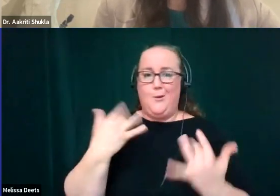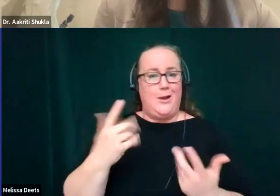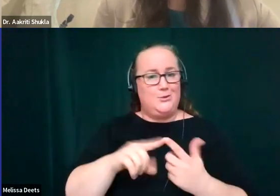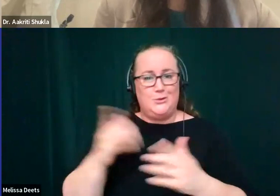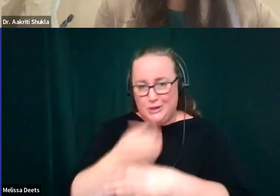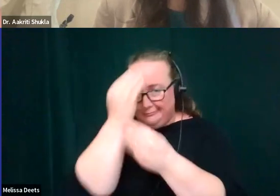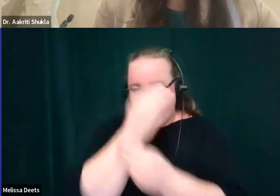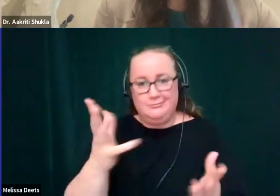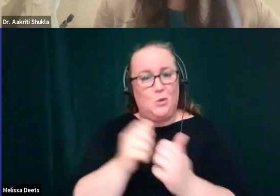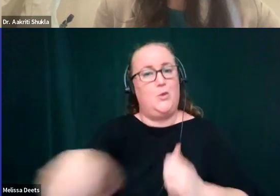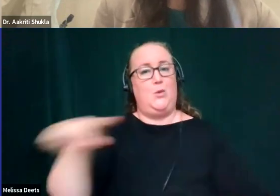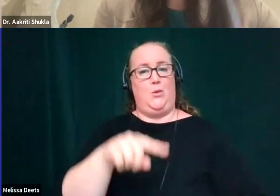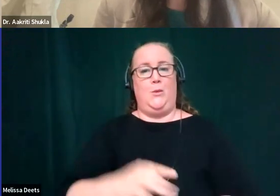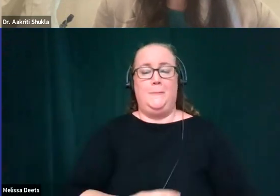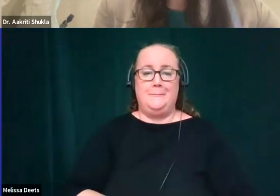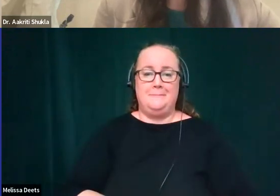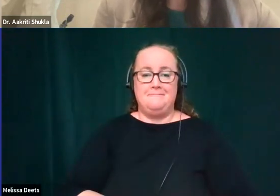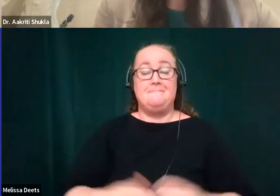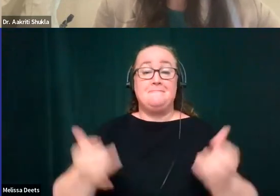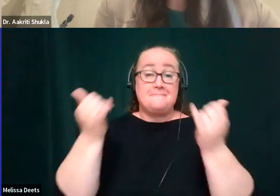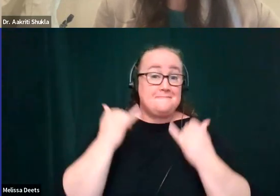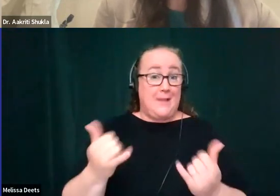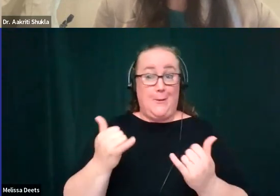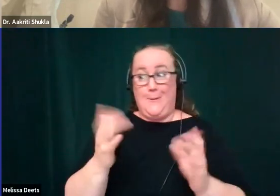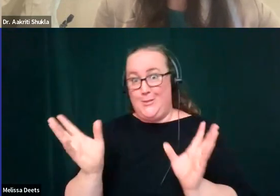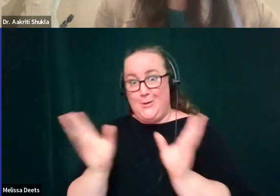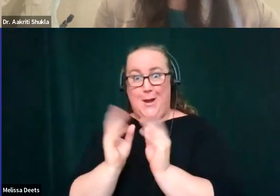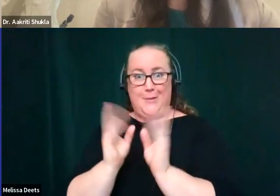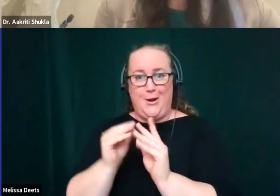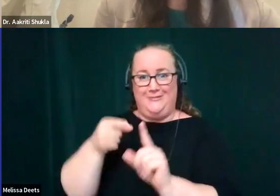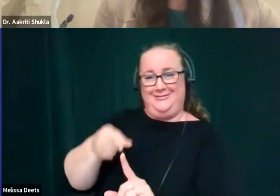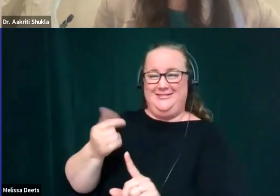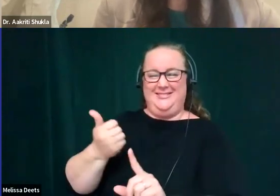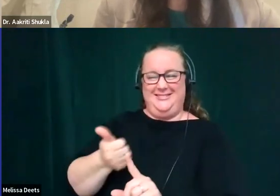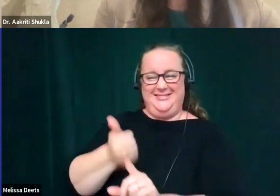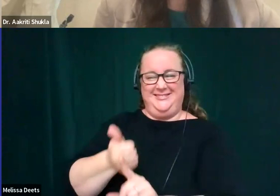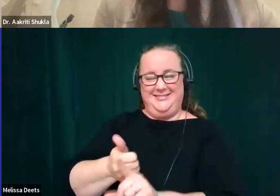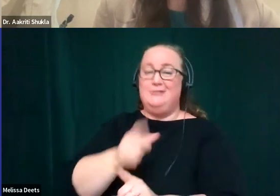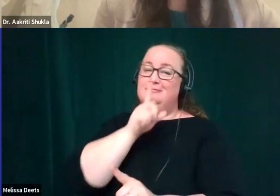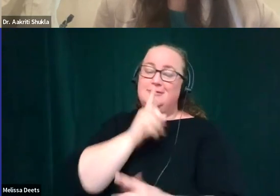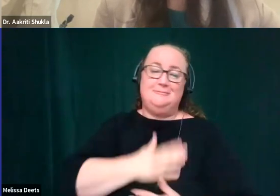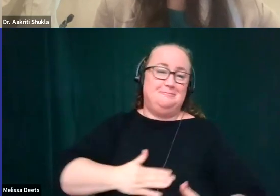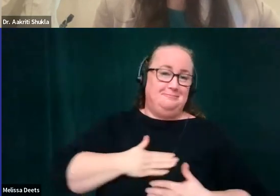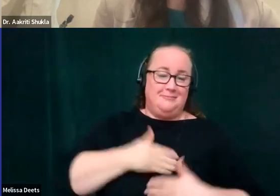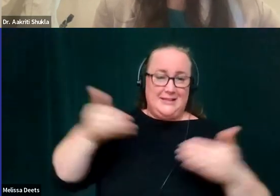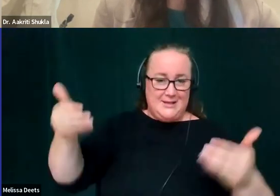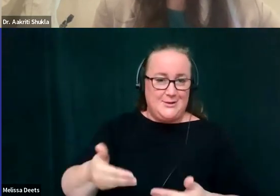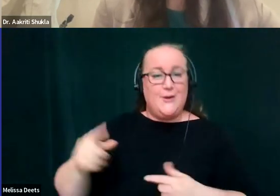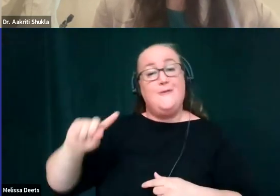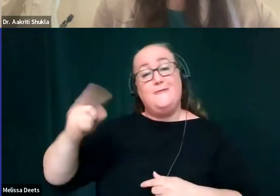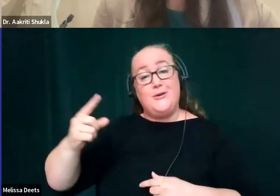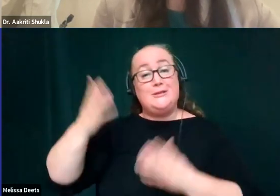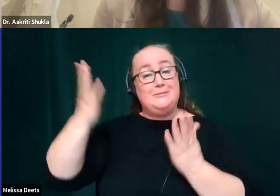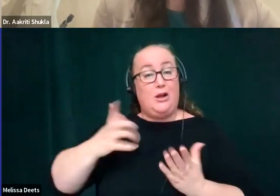all of you. Now, to get to the webinar itself, it is my absolute pleasure to introduce our first speaker